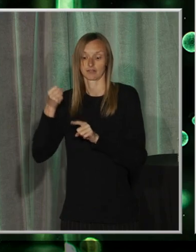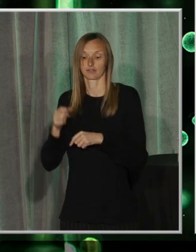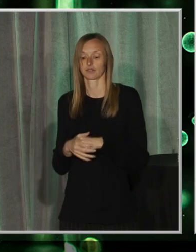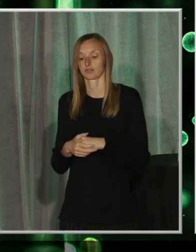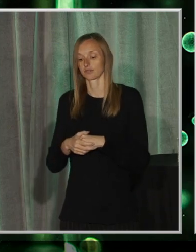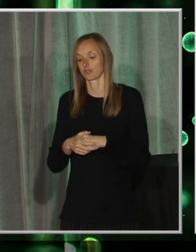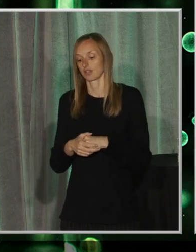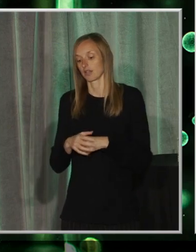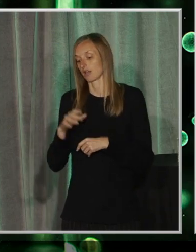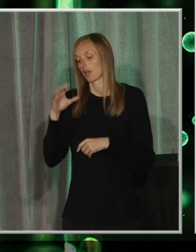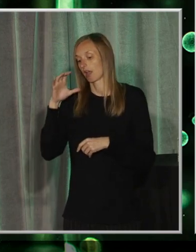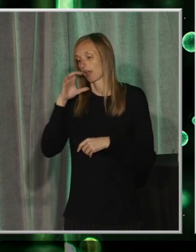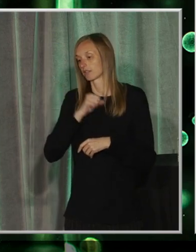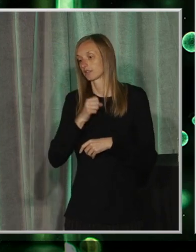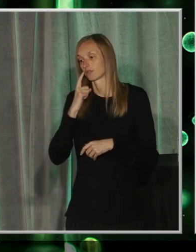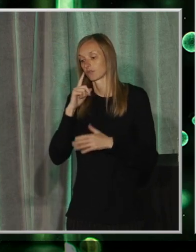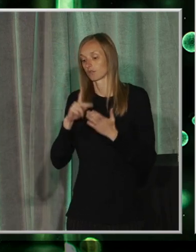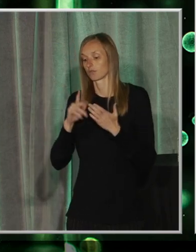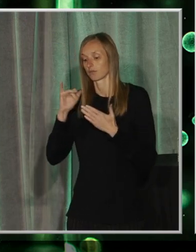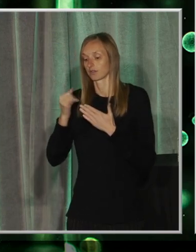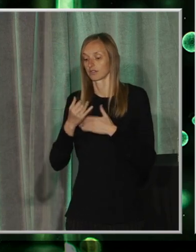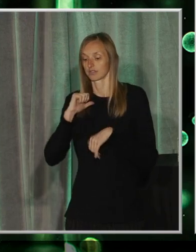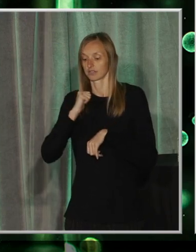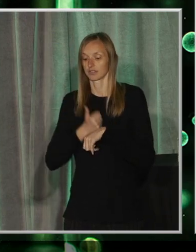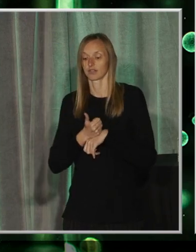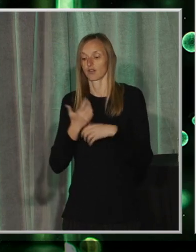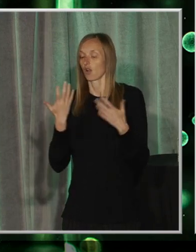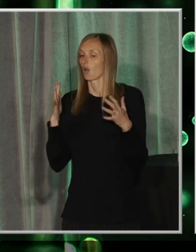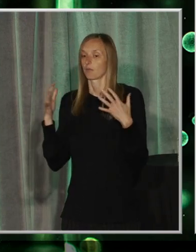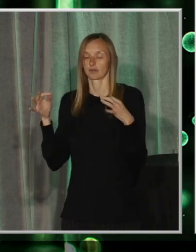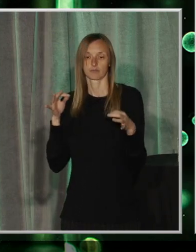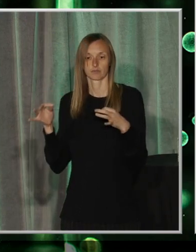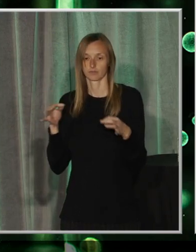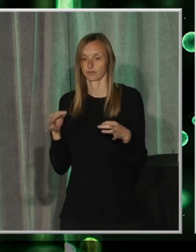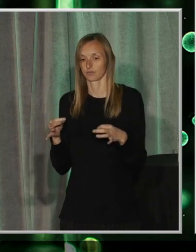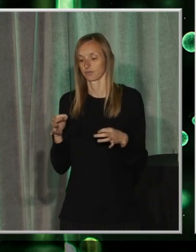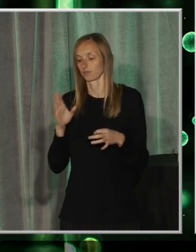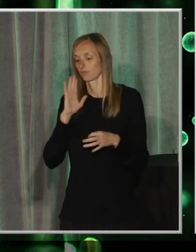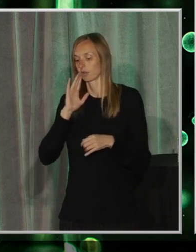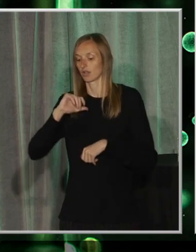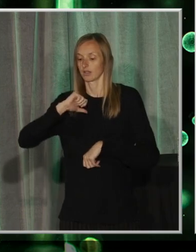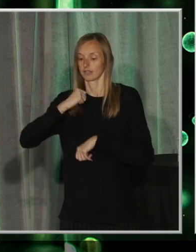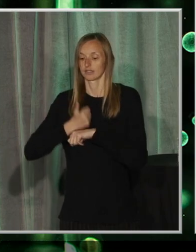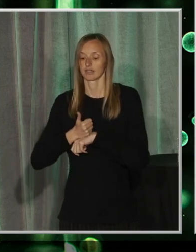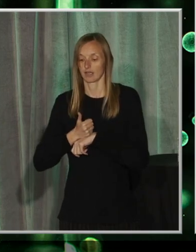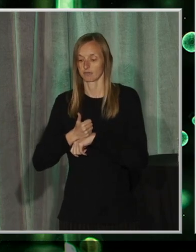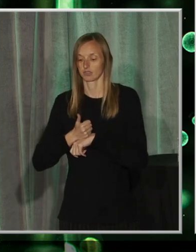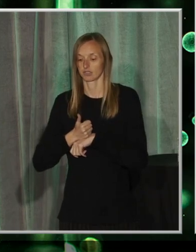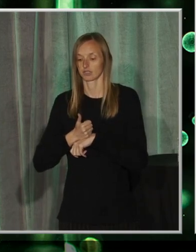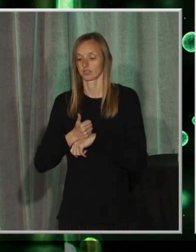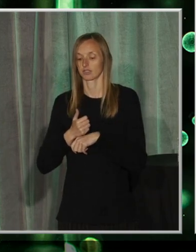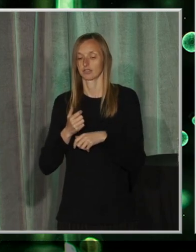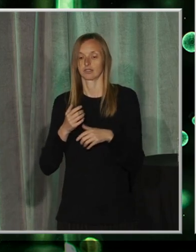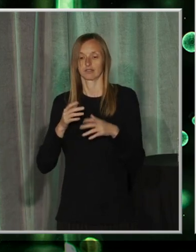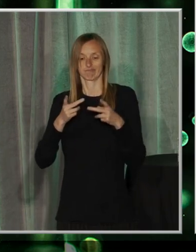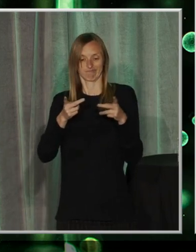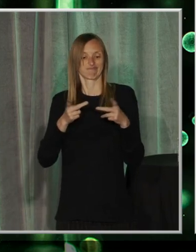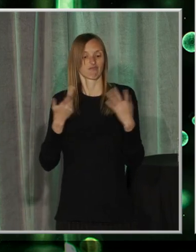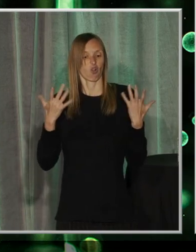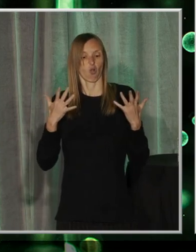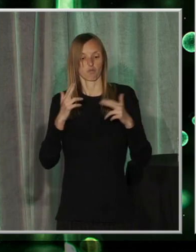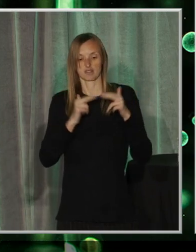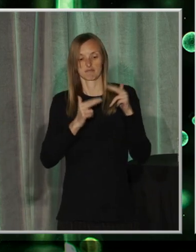I guess for the project setup, I already mentioned how we'll be establishing existing facilities just